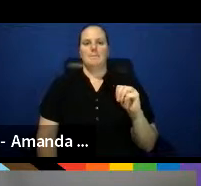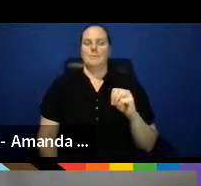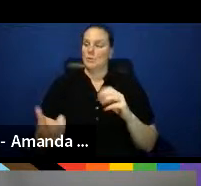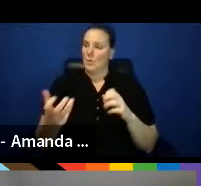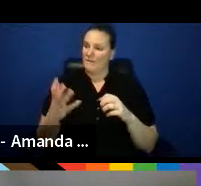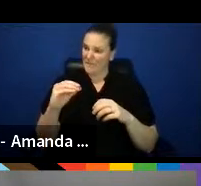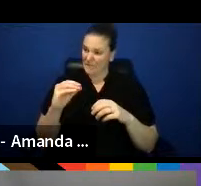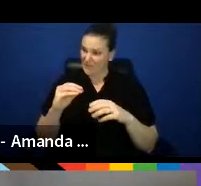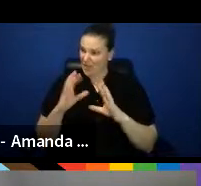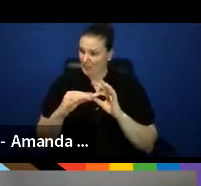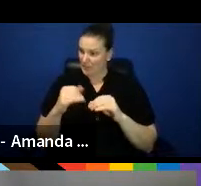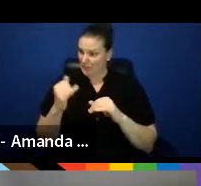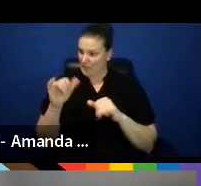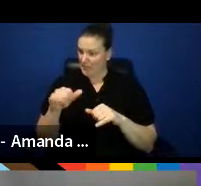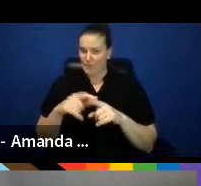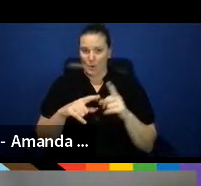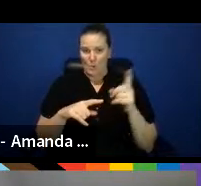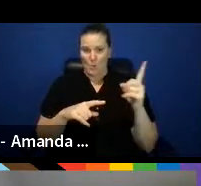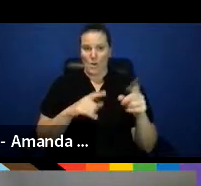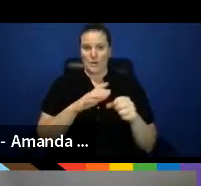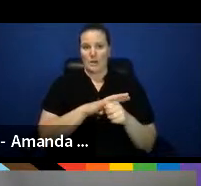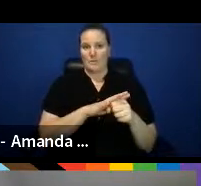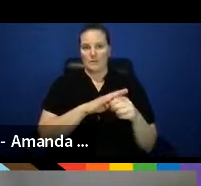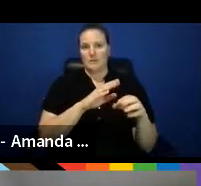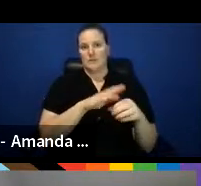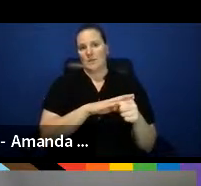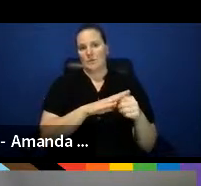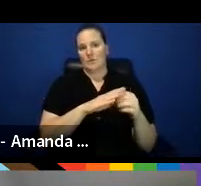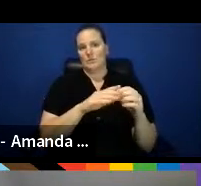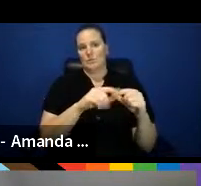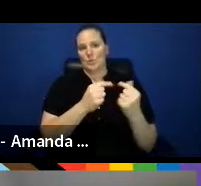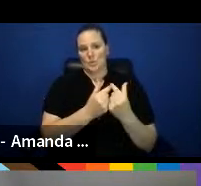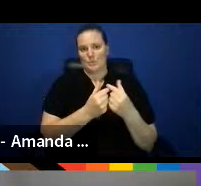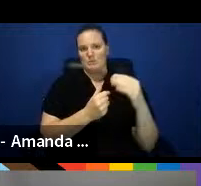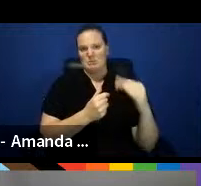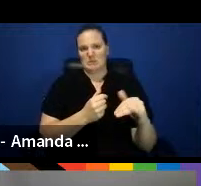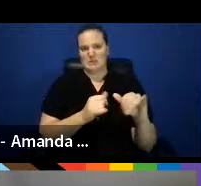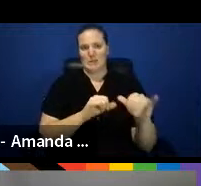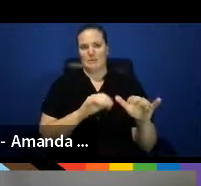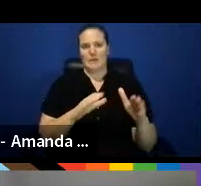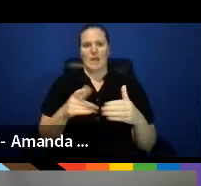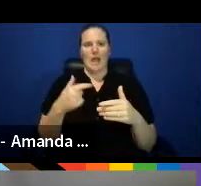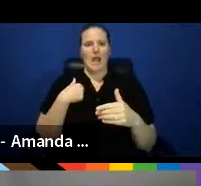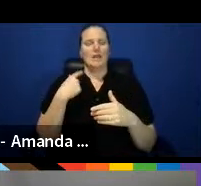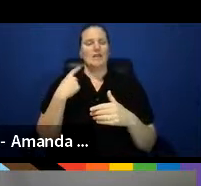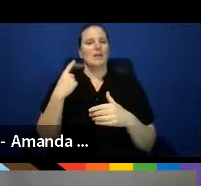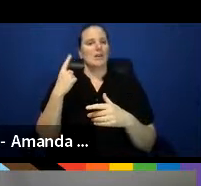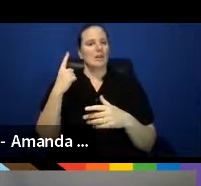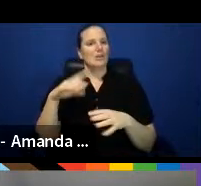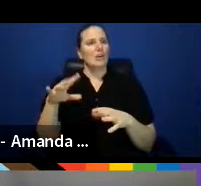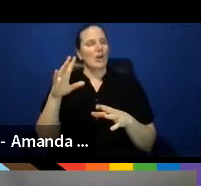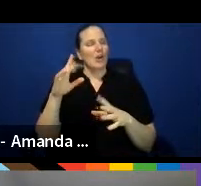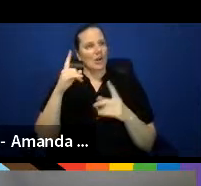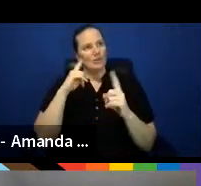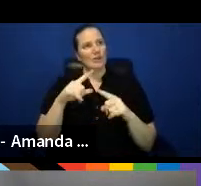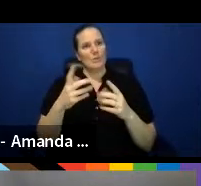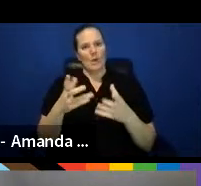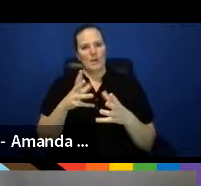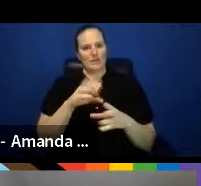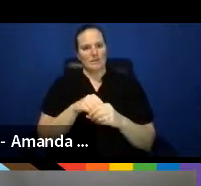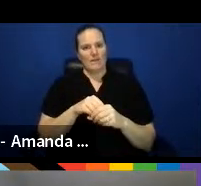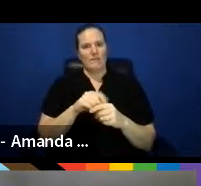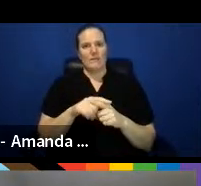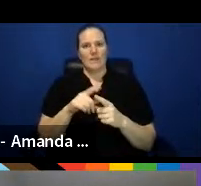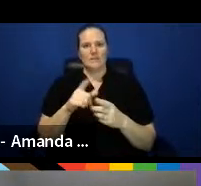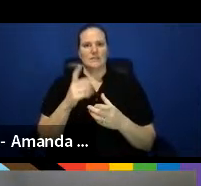the same thing, or do you want one comment from a neighborhood association or group about the same thing? I agree, it's the substance that matters, but having gone through